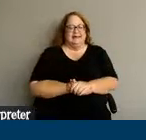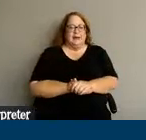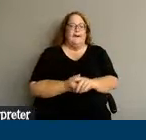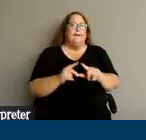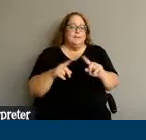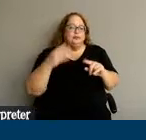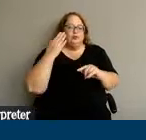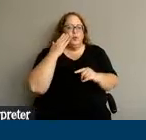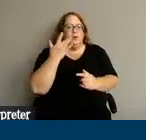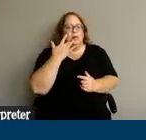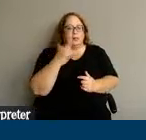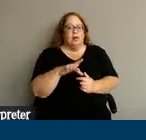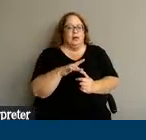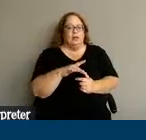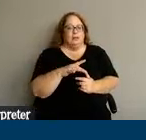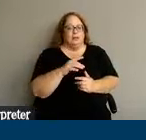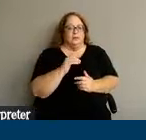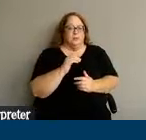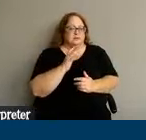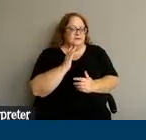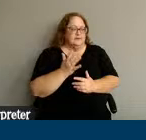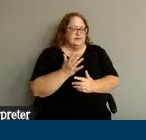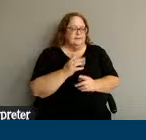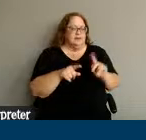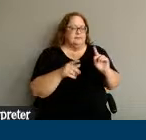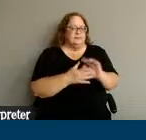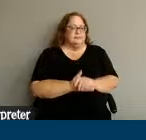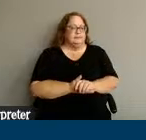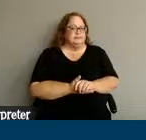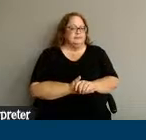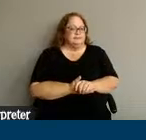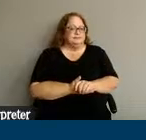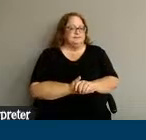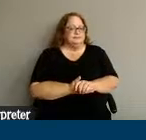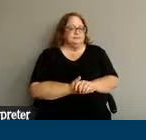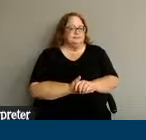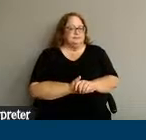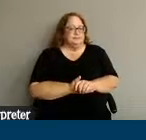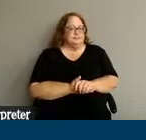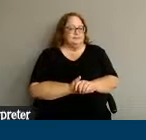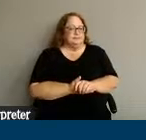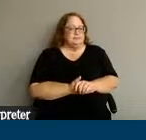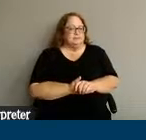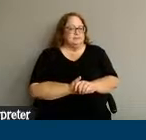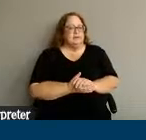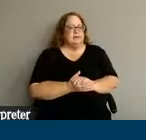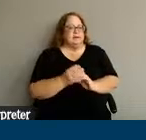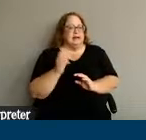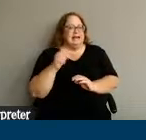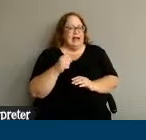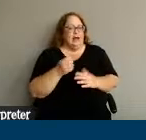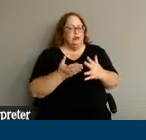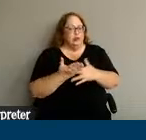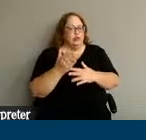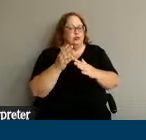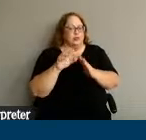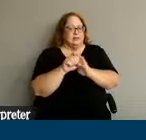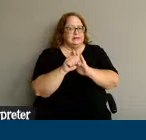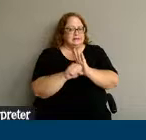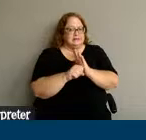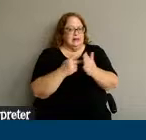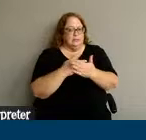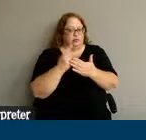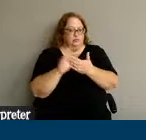But, you know, luckily it was only one, but, that's nice. But, yeah, go through the state program, you're